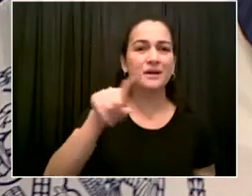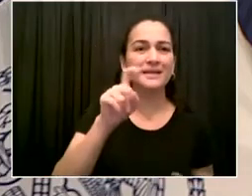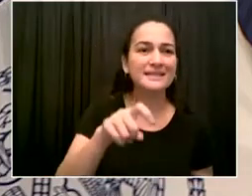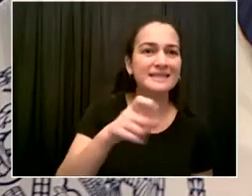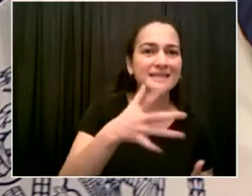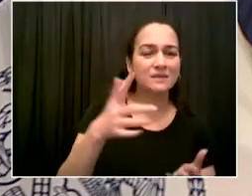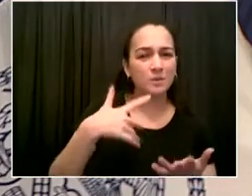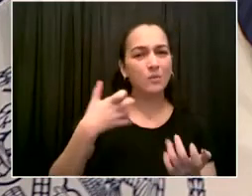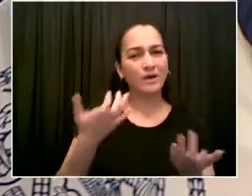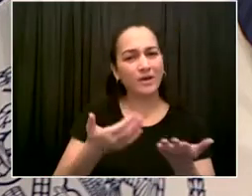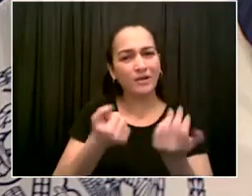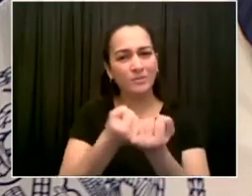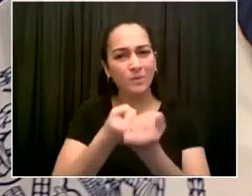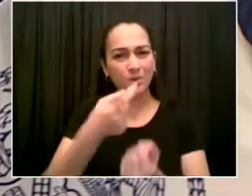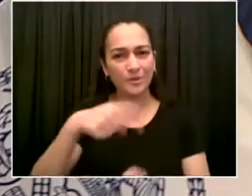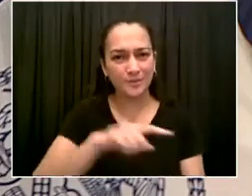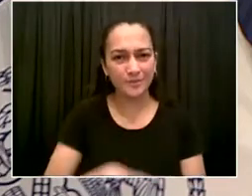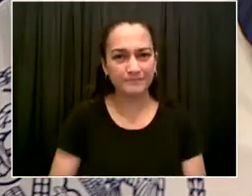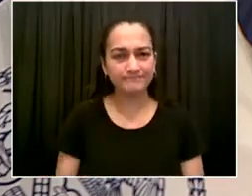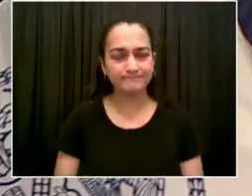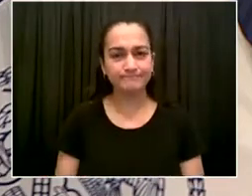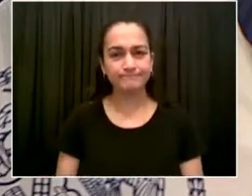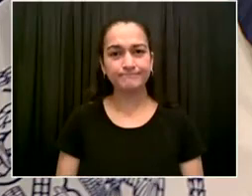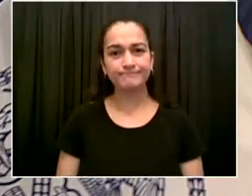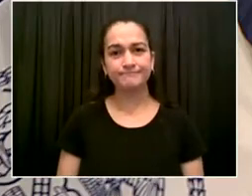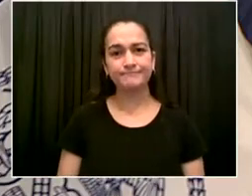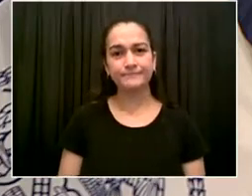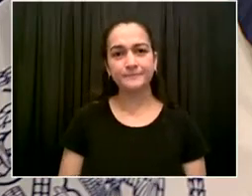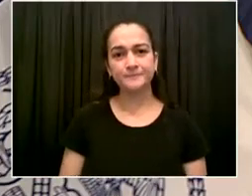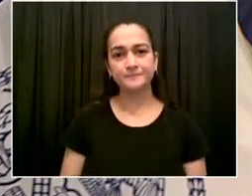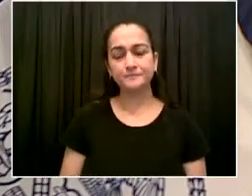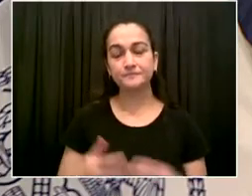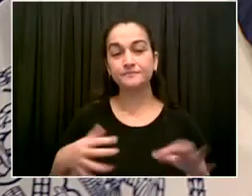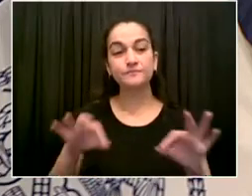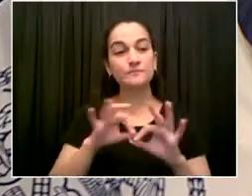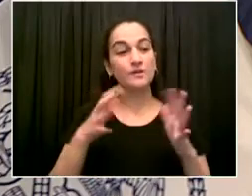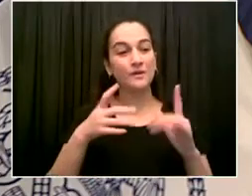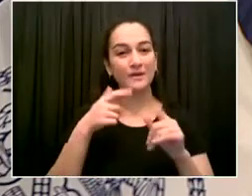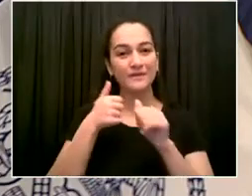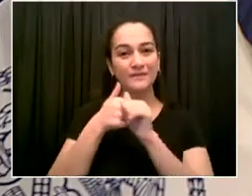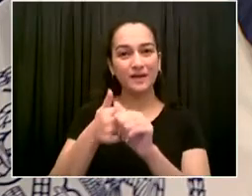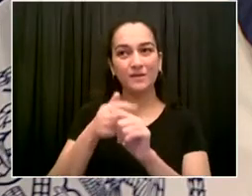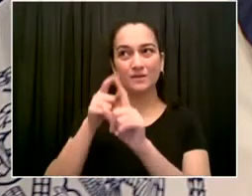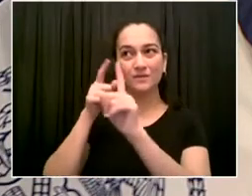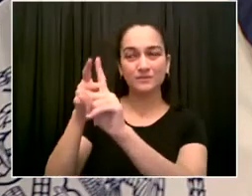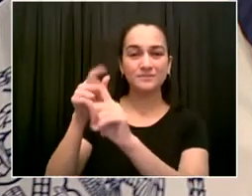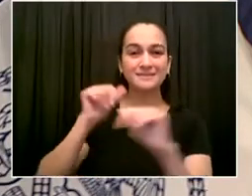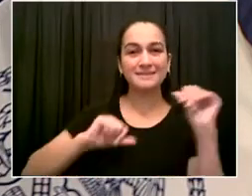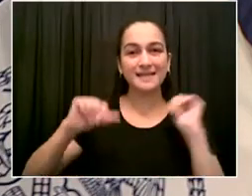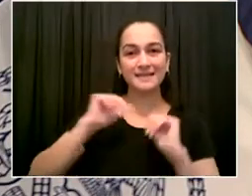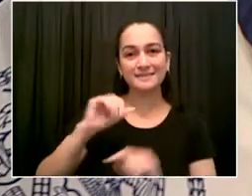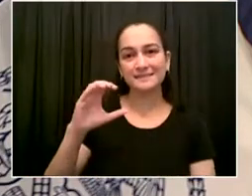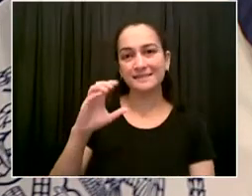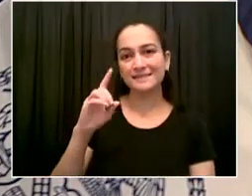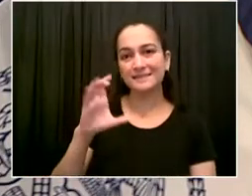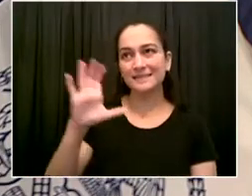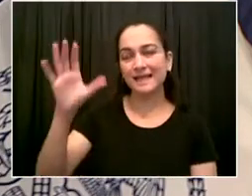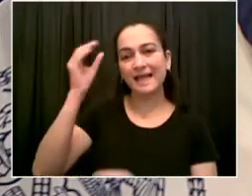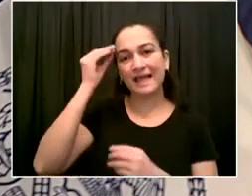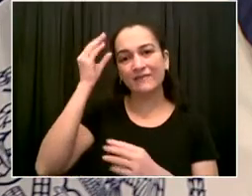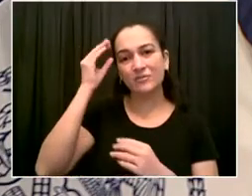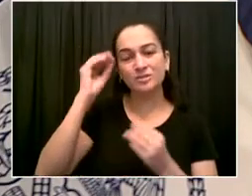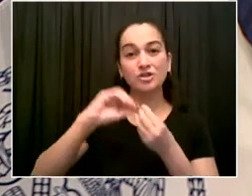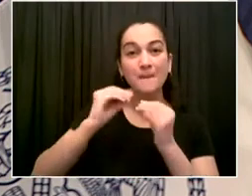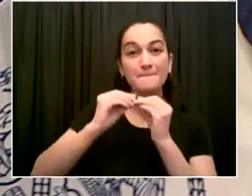get us where we need to go, which is obviously to have the maximum number of people vaccinated. But I would, if what you're saying is it's